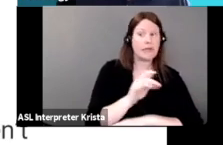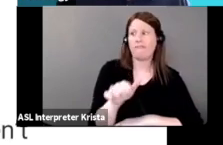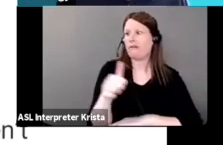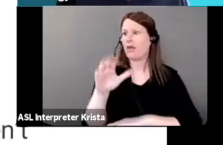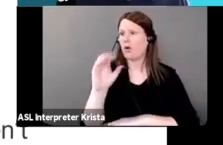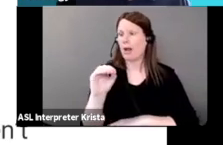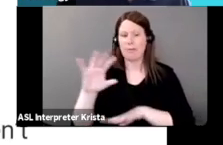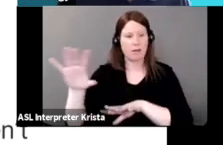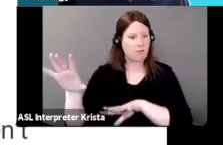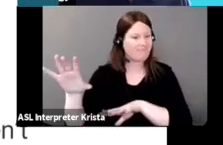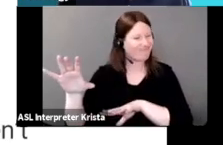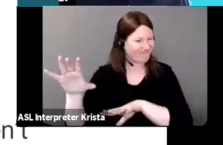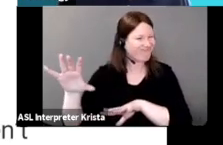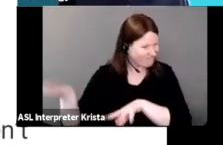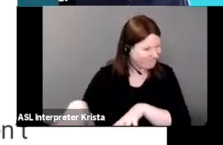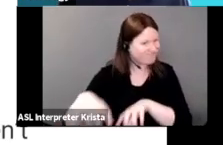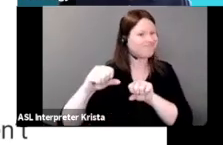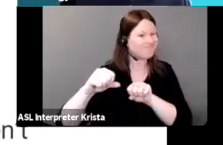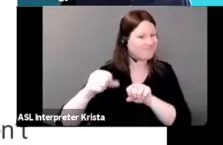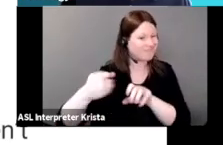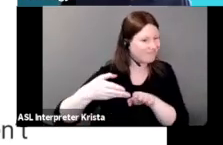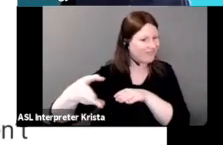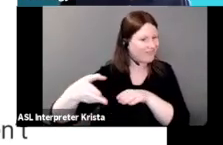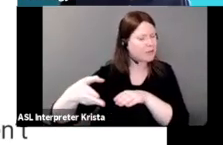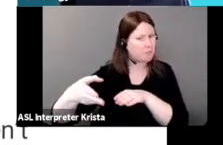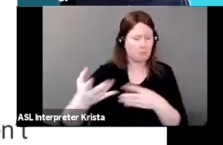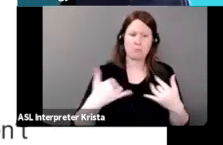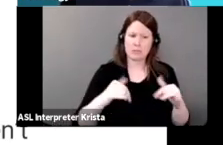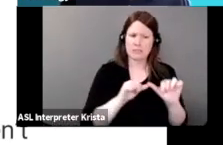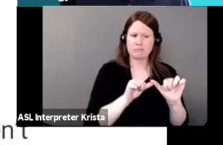competitor decides to enter into that field.